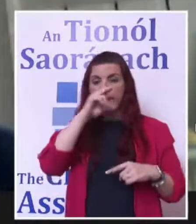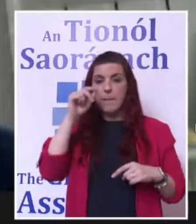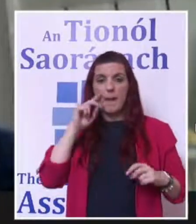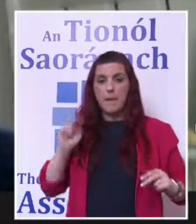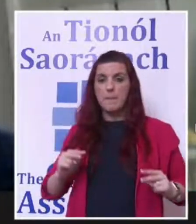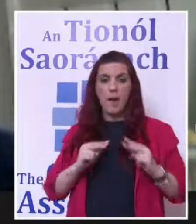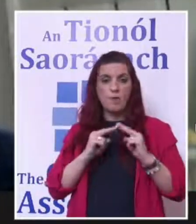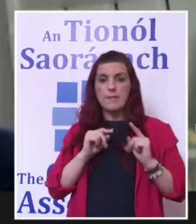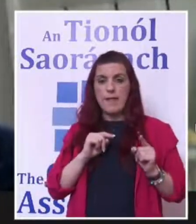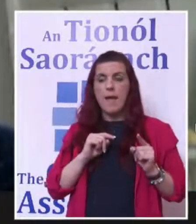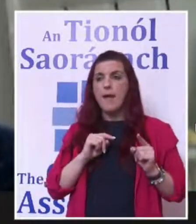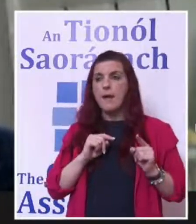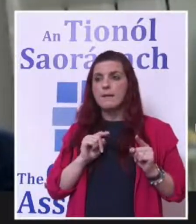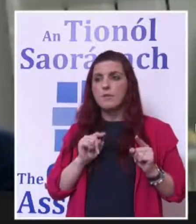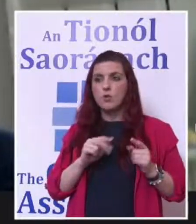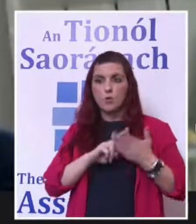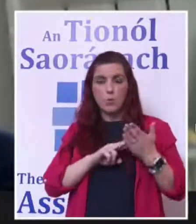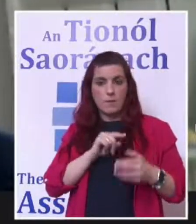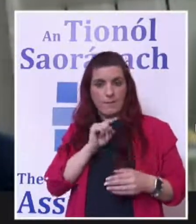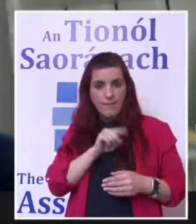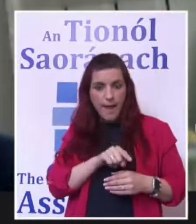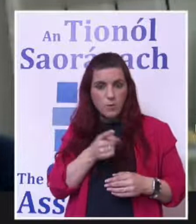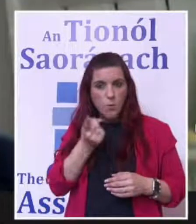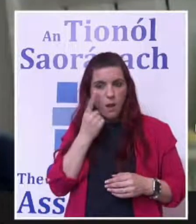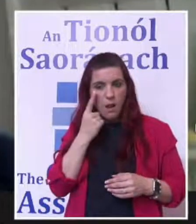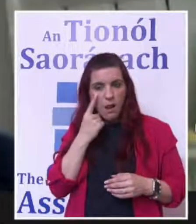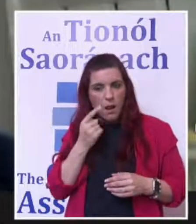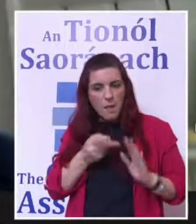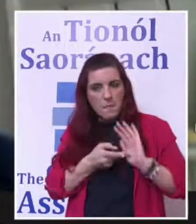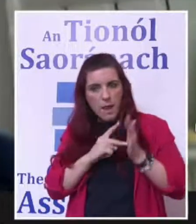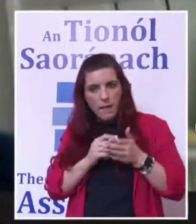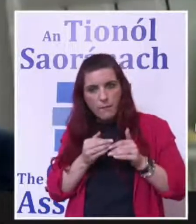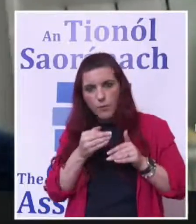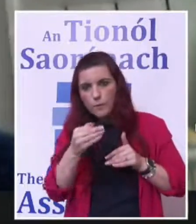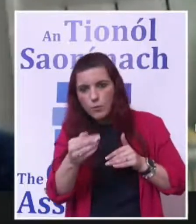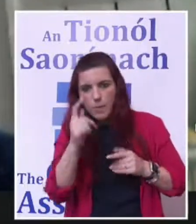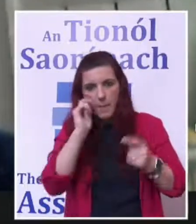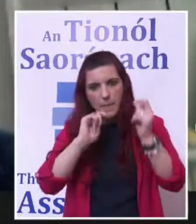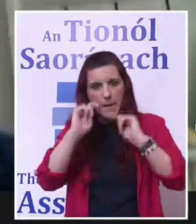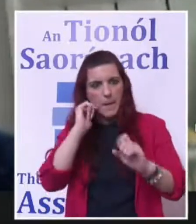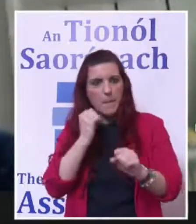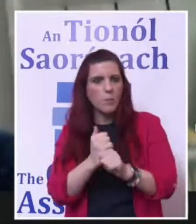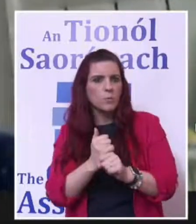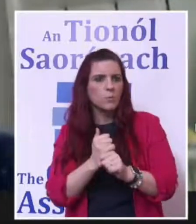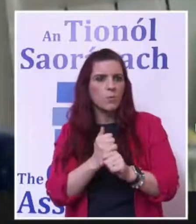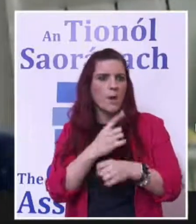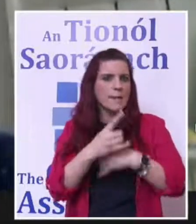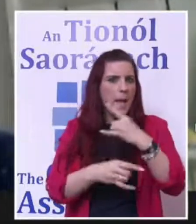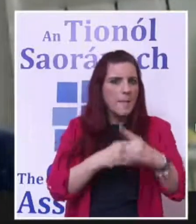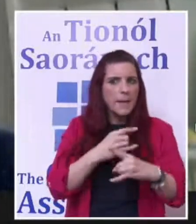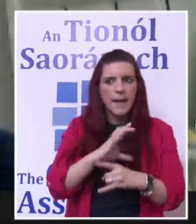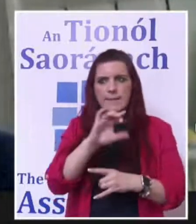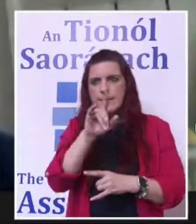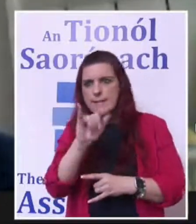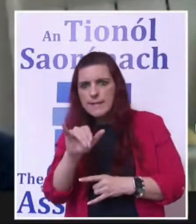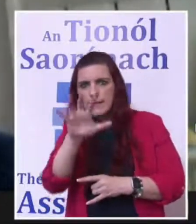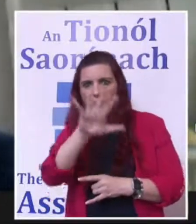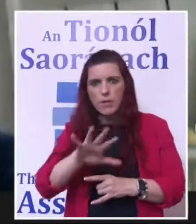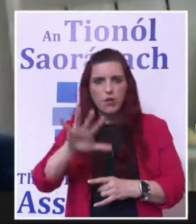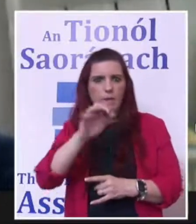and using that to look forward and think about where we're going as a city region